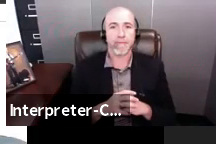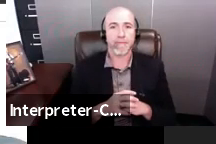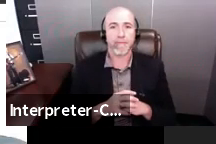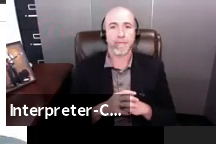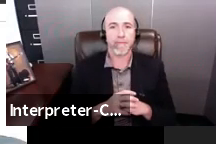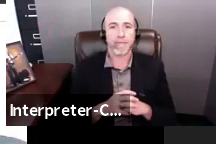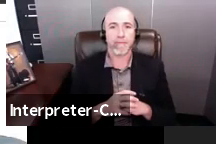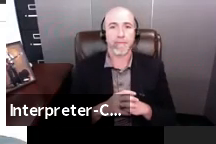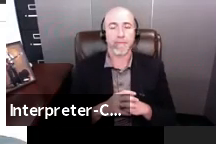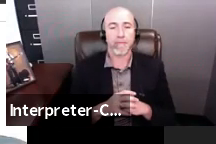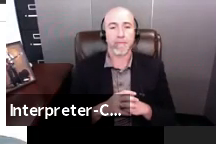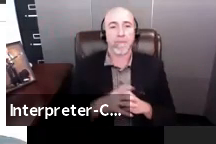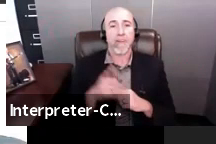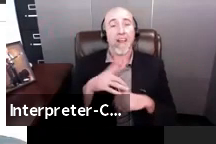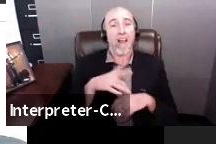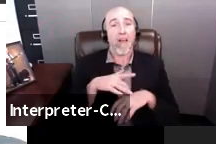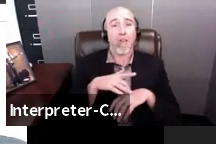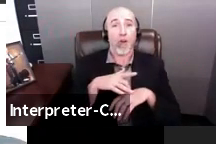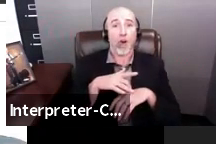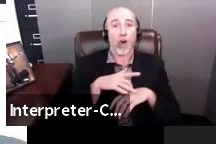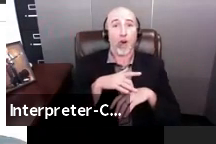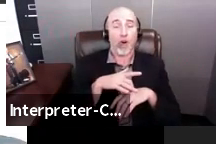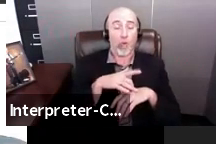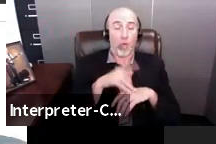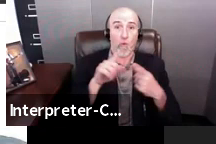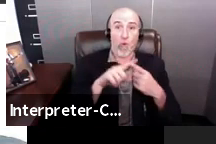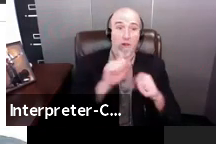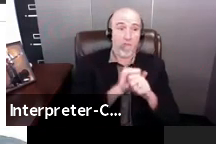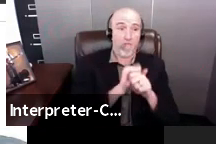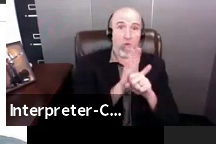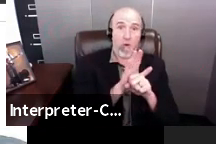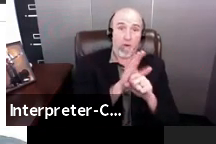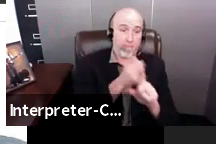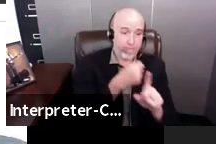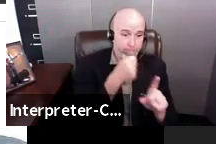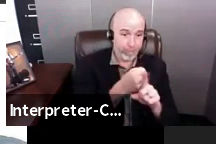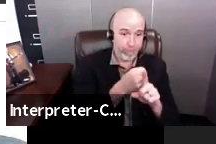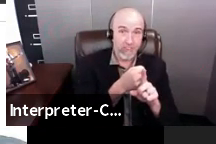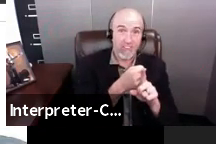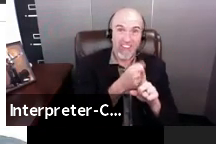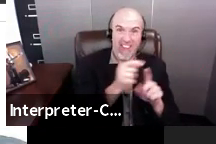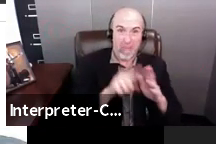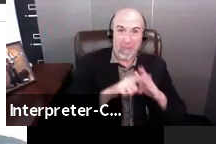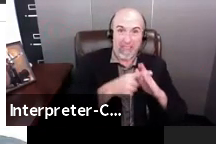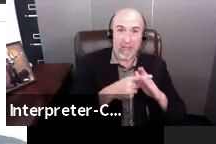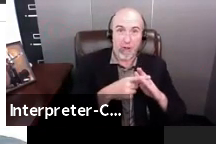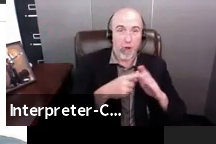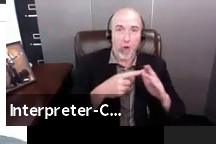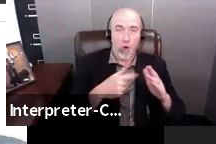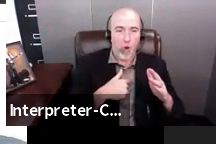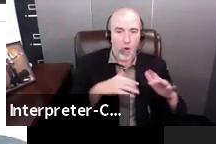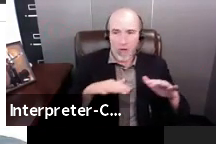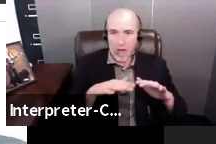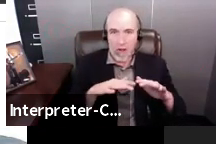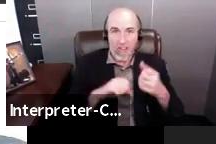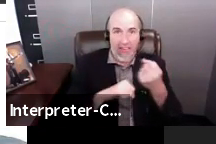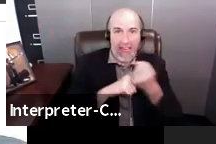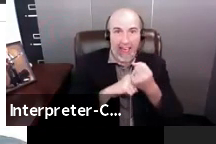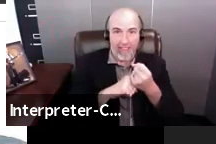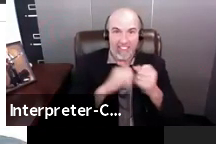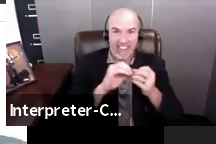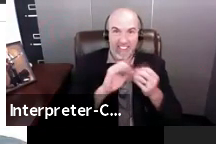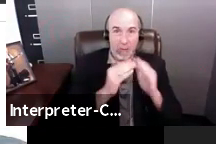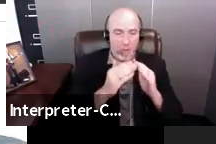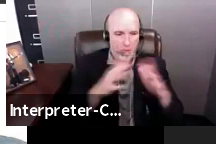At the early stages of the pandemic we are currently living in, advocates in our community came together to